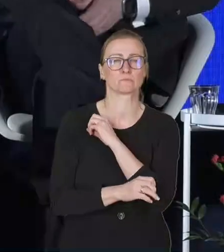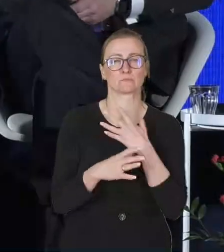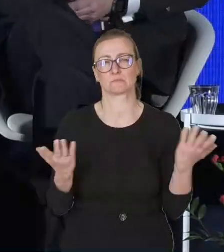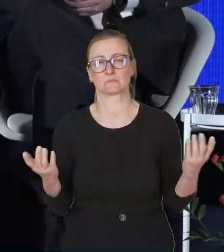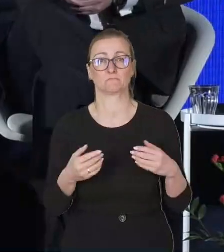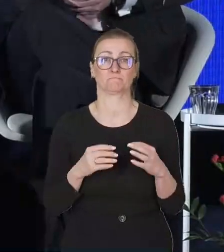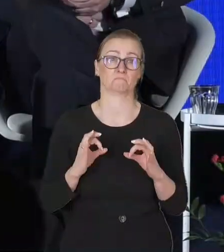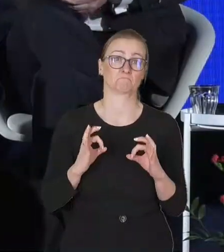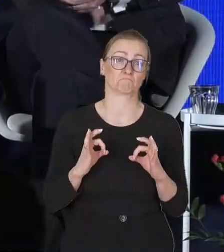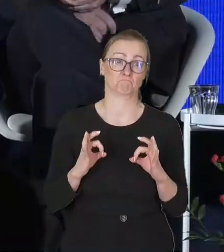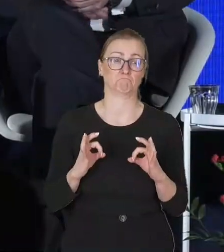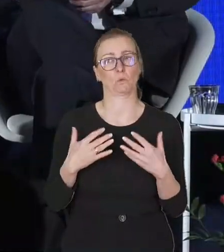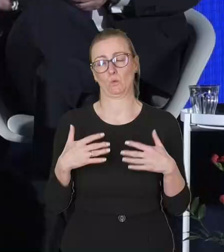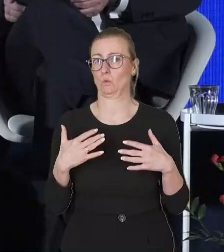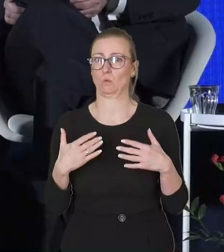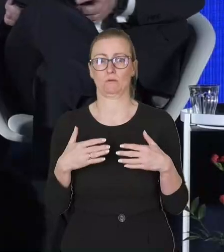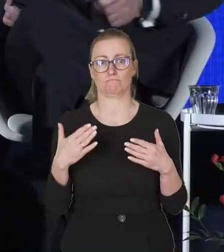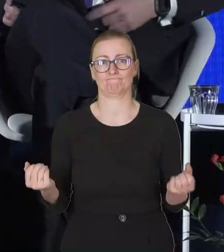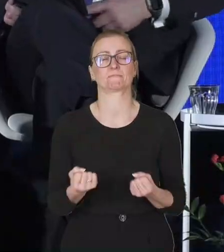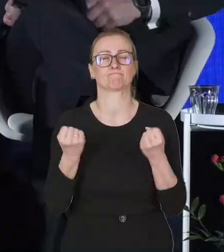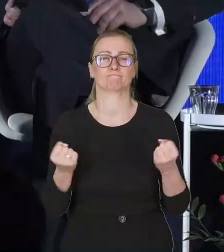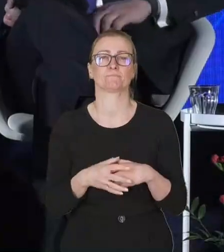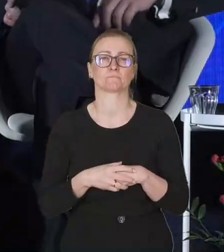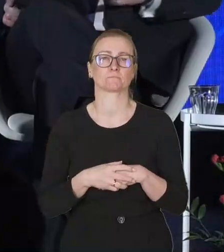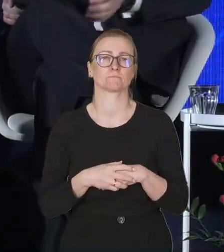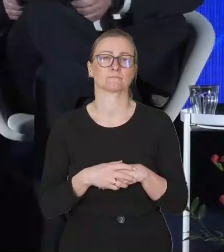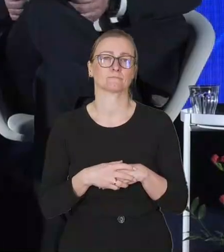that people from our different countries